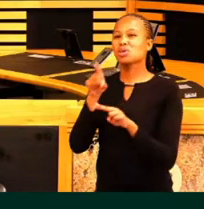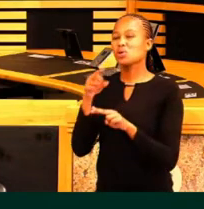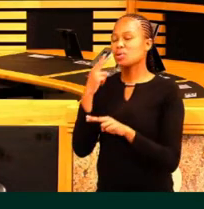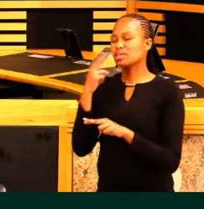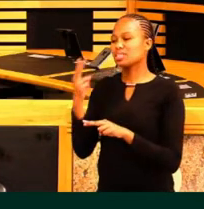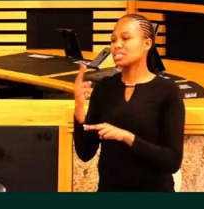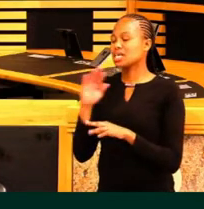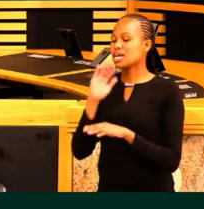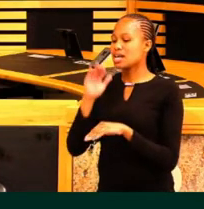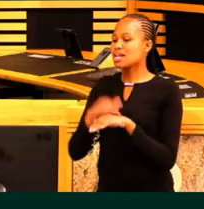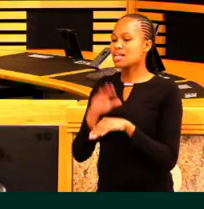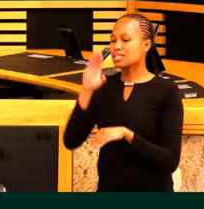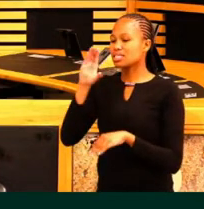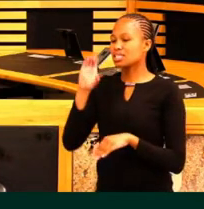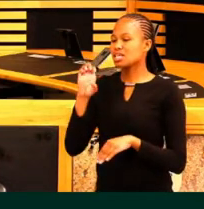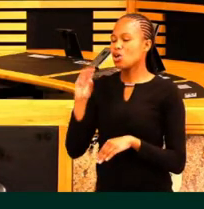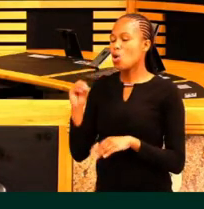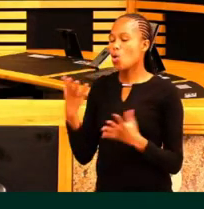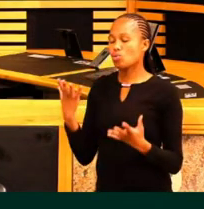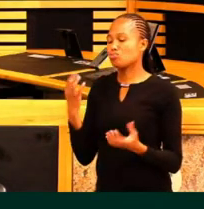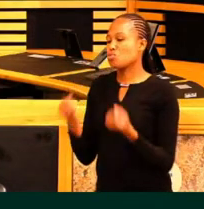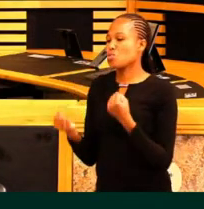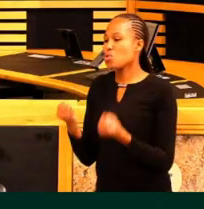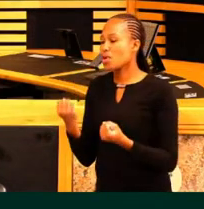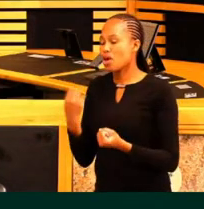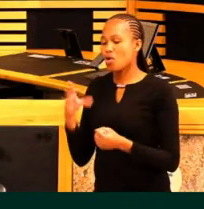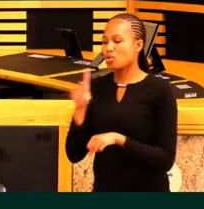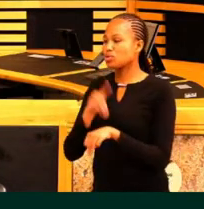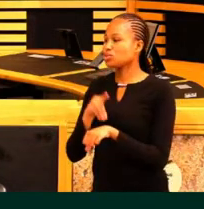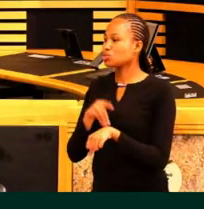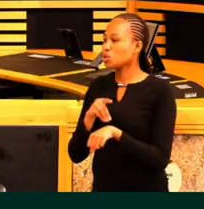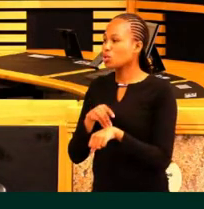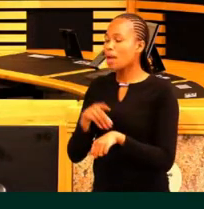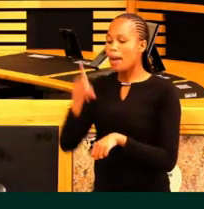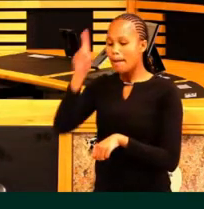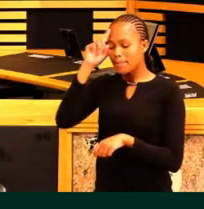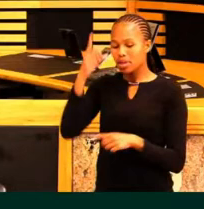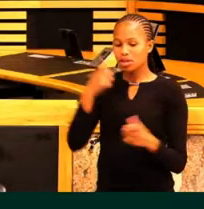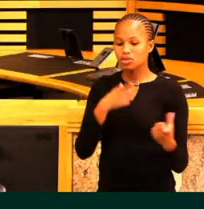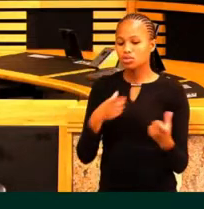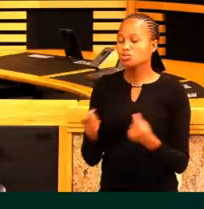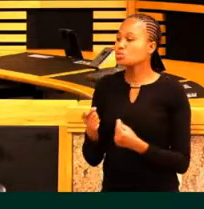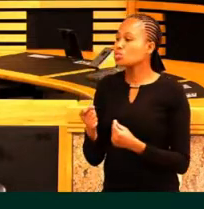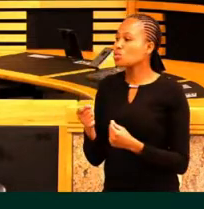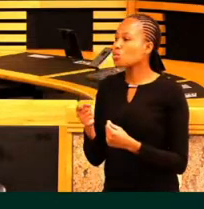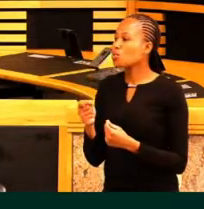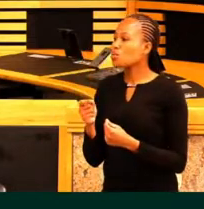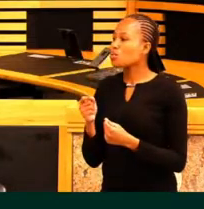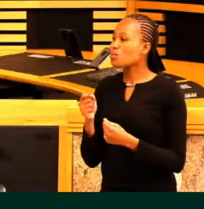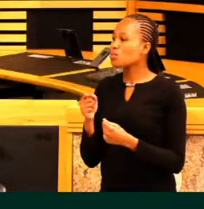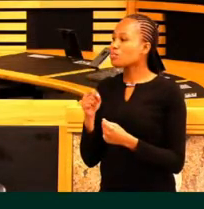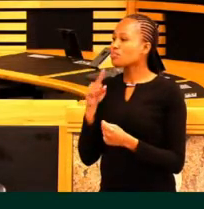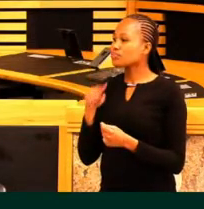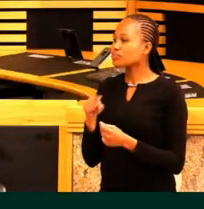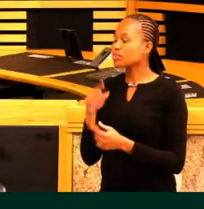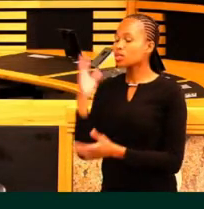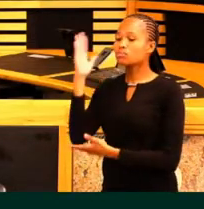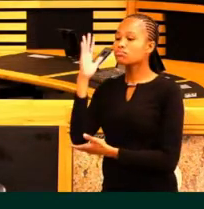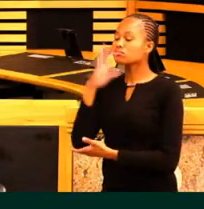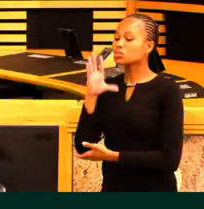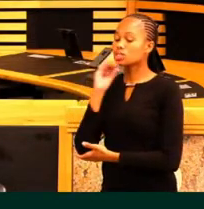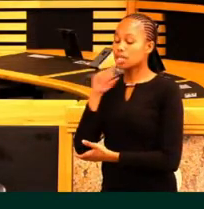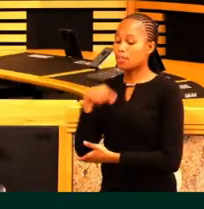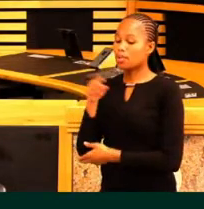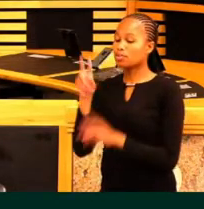next CEO a lawyer or a doctor when black children do well it is a wonder and makes news but writers often not mentioned in these